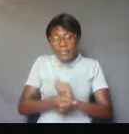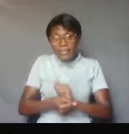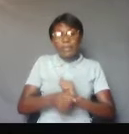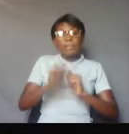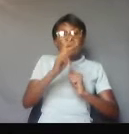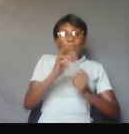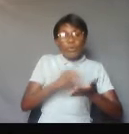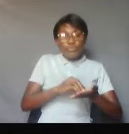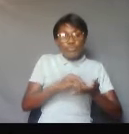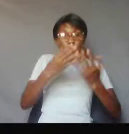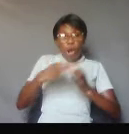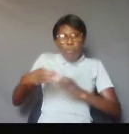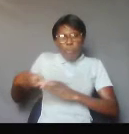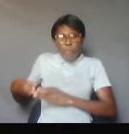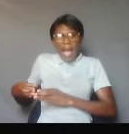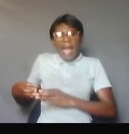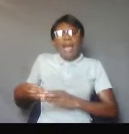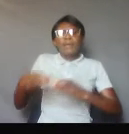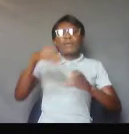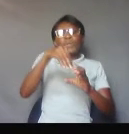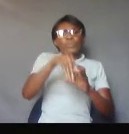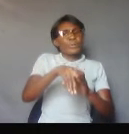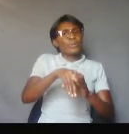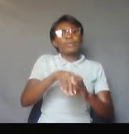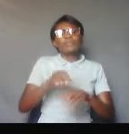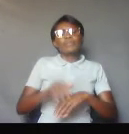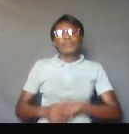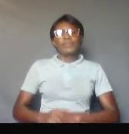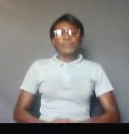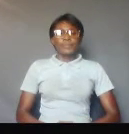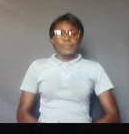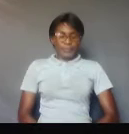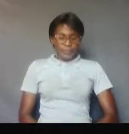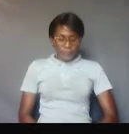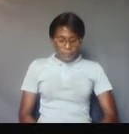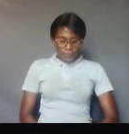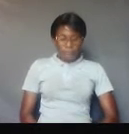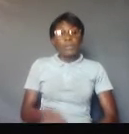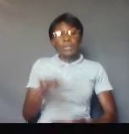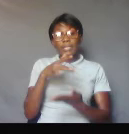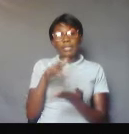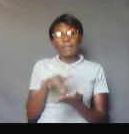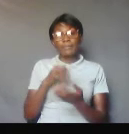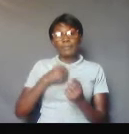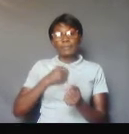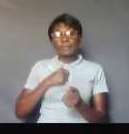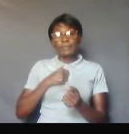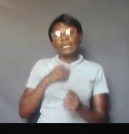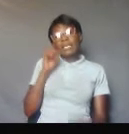the Ujamaa Center thinks about contextual Bible study, there's these 5 sort of key